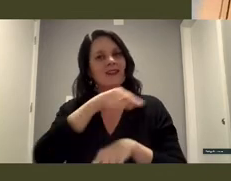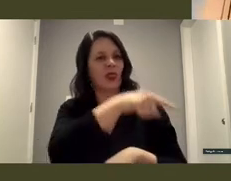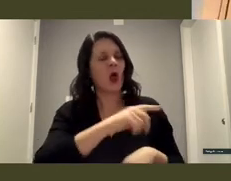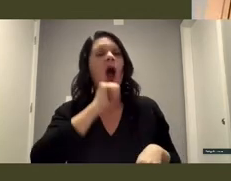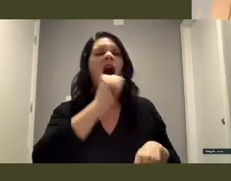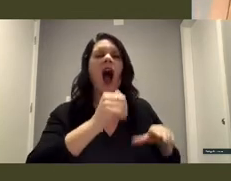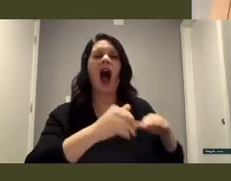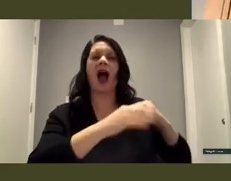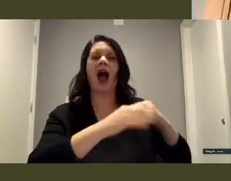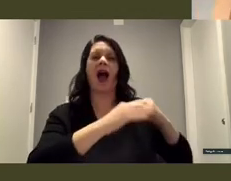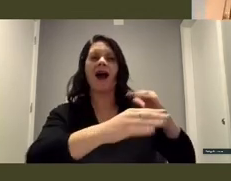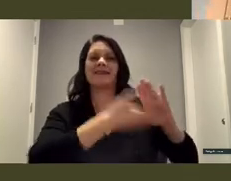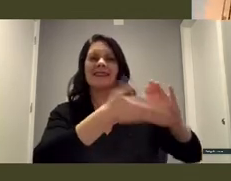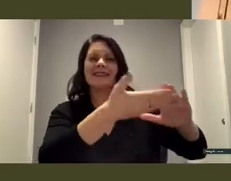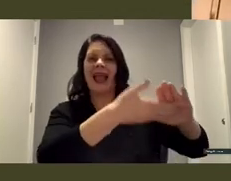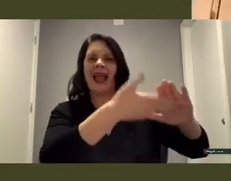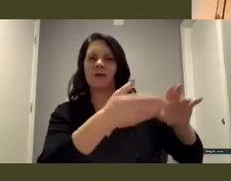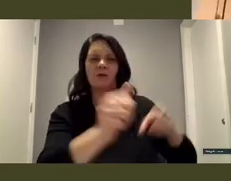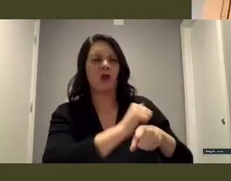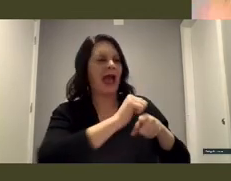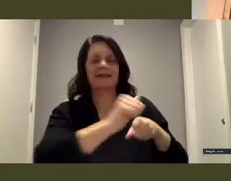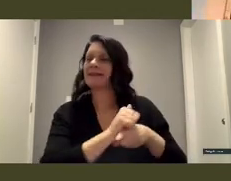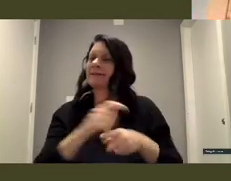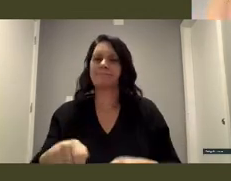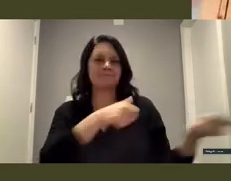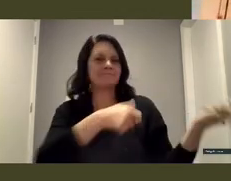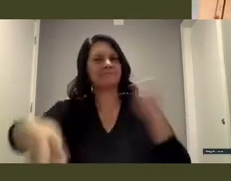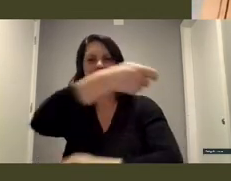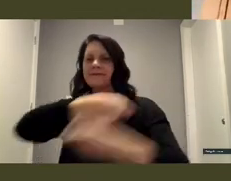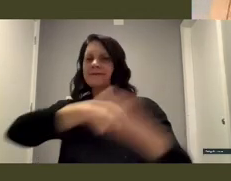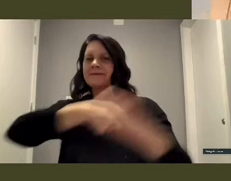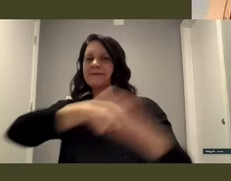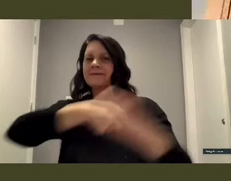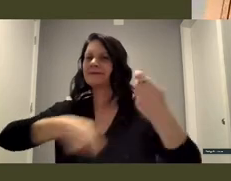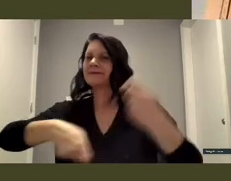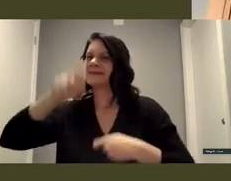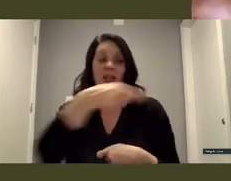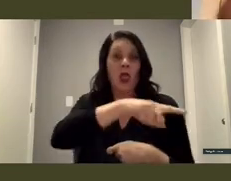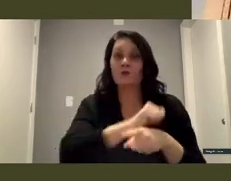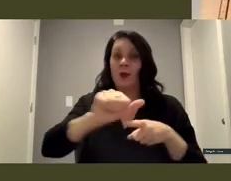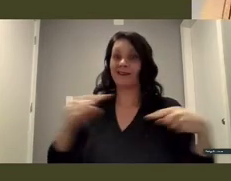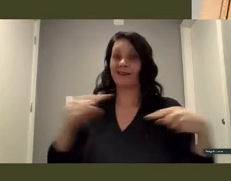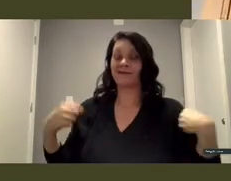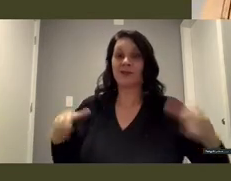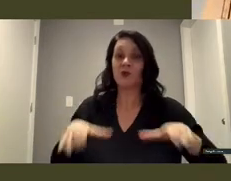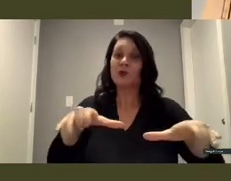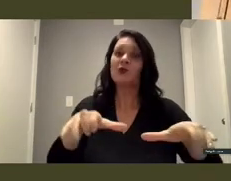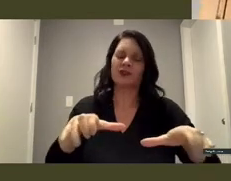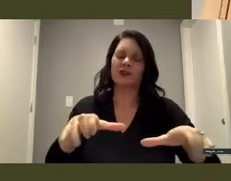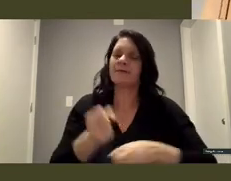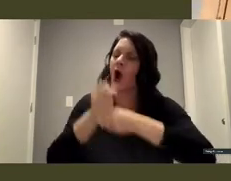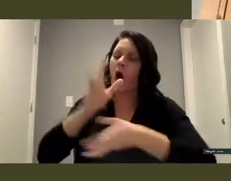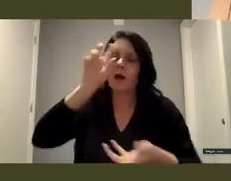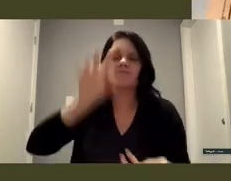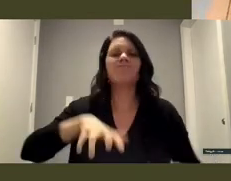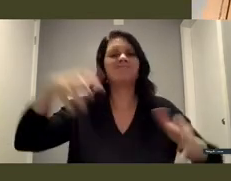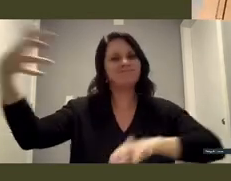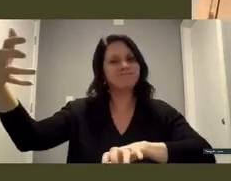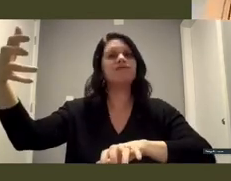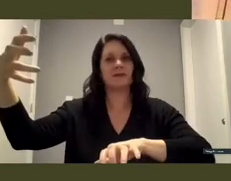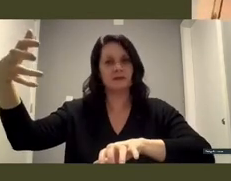is these practices that are actually creating new risk, sustaining old risks and creating new